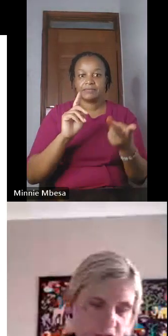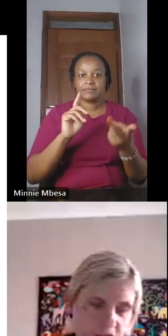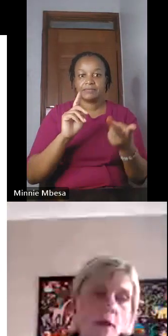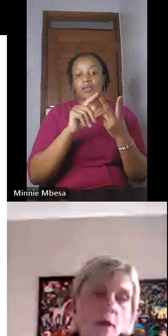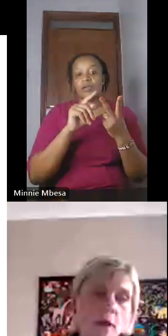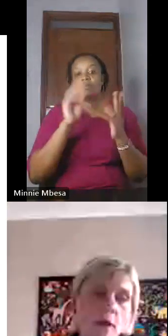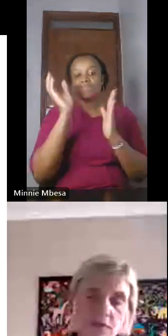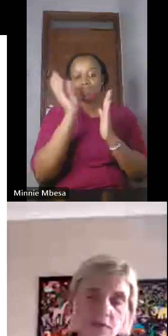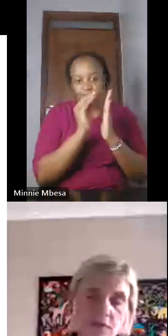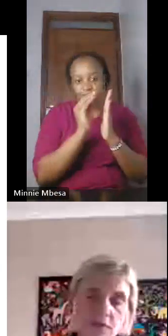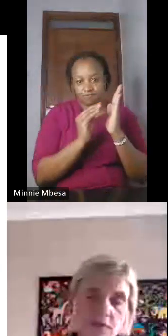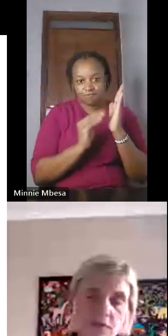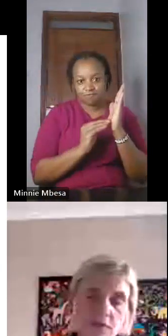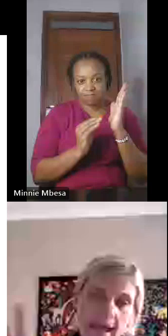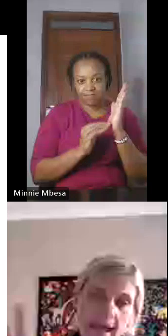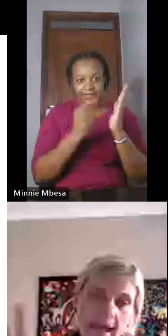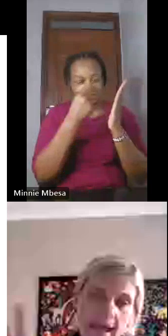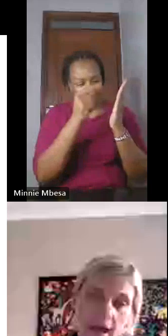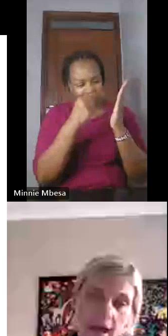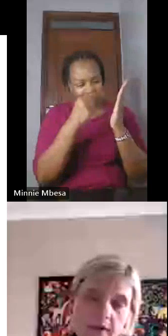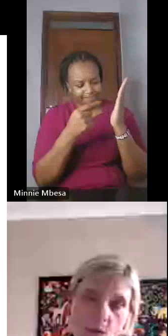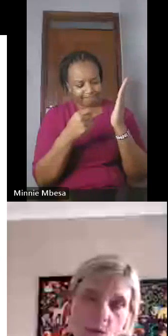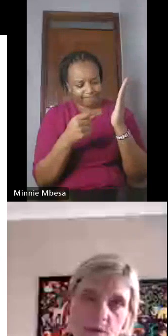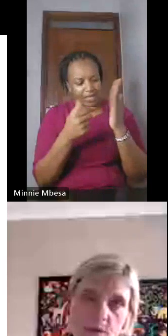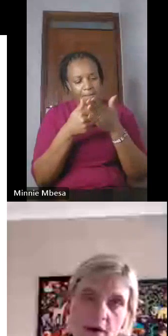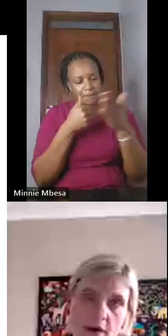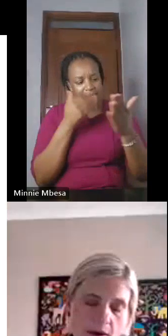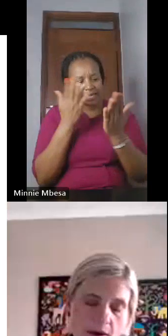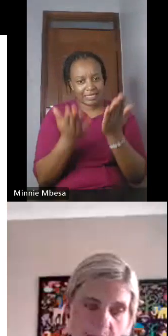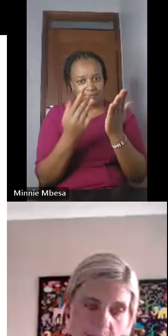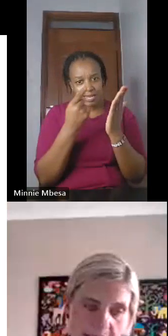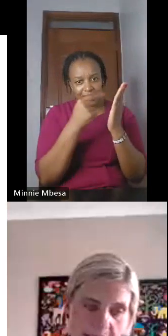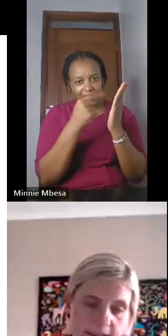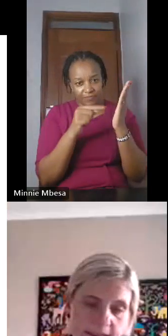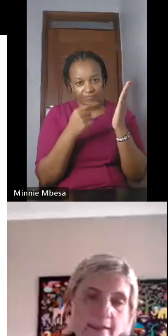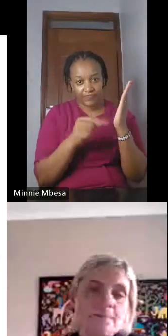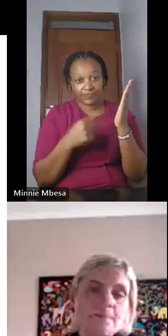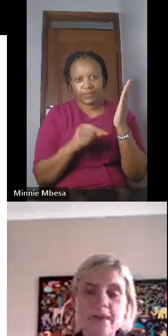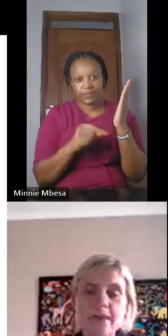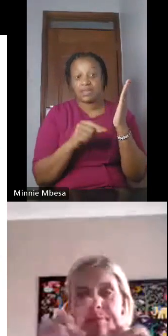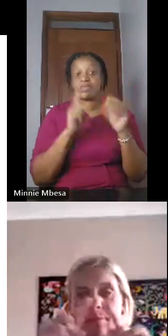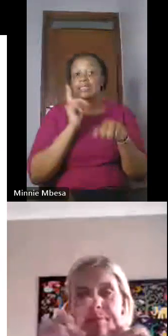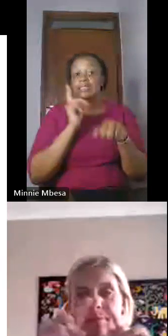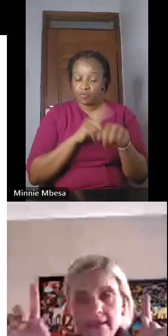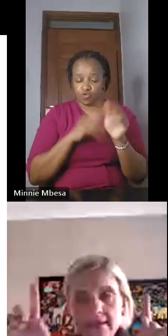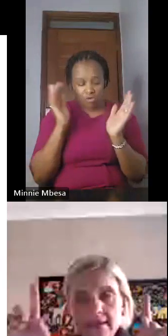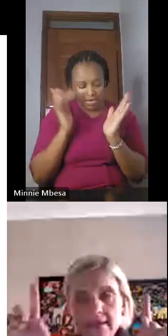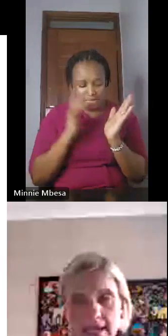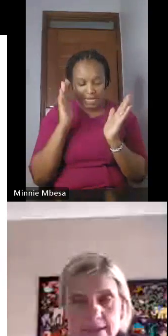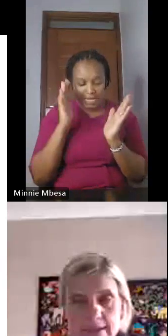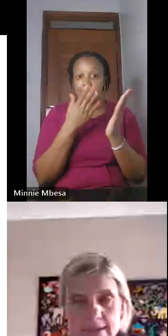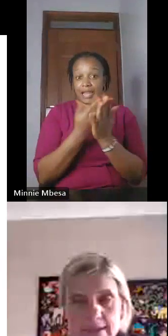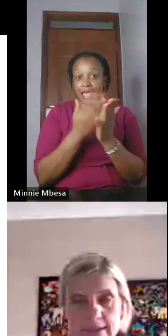checklist. So once you click on apply for an award on our website, there